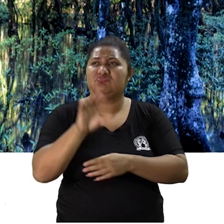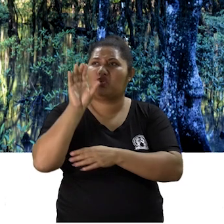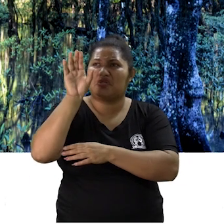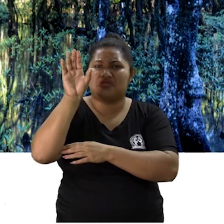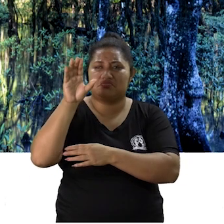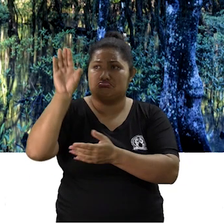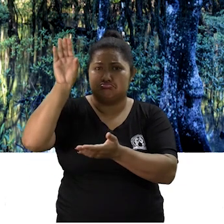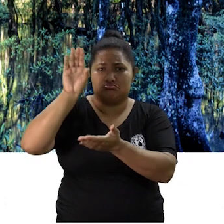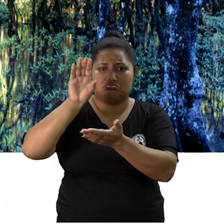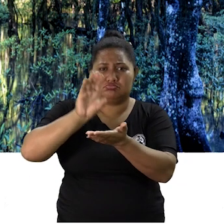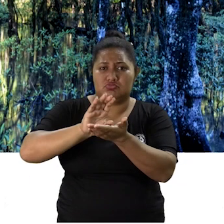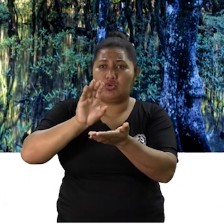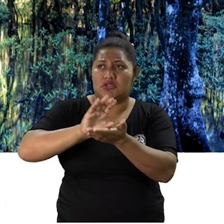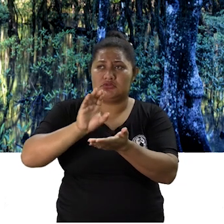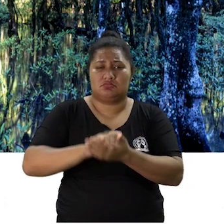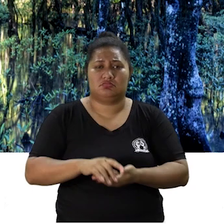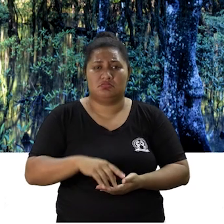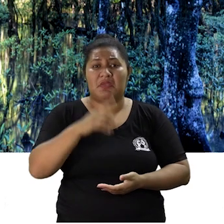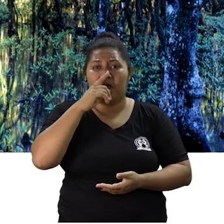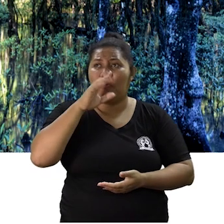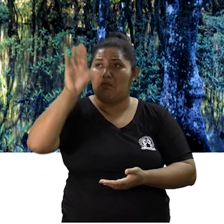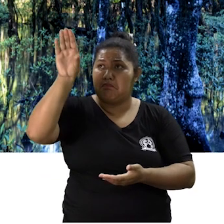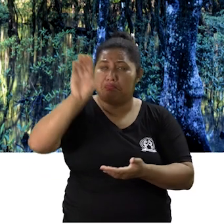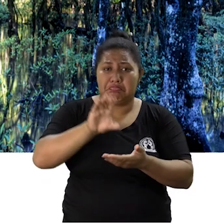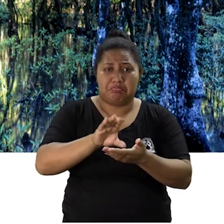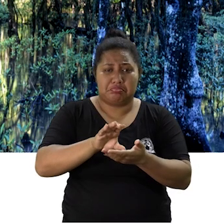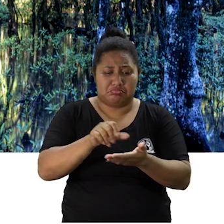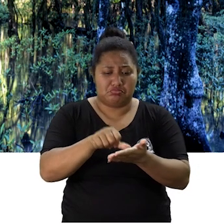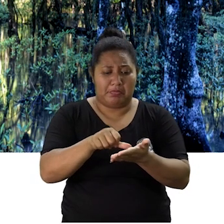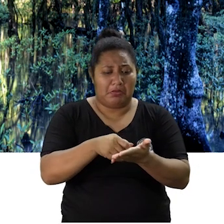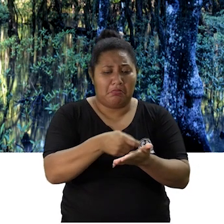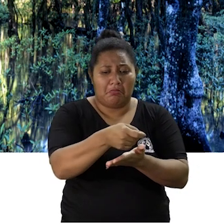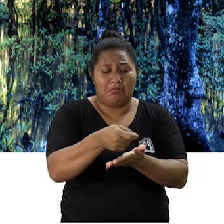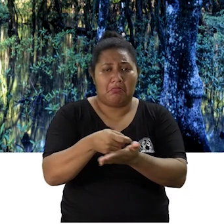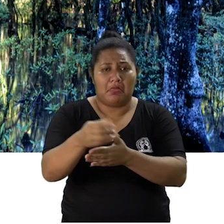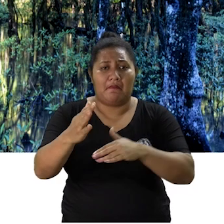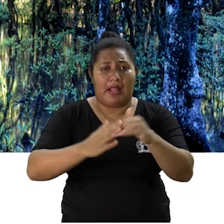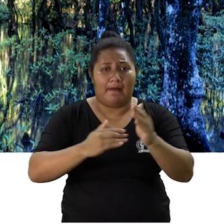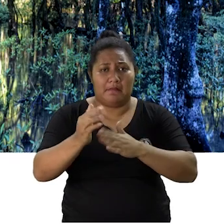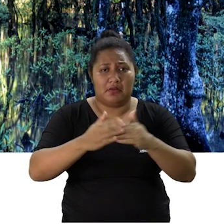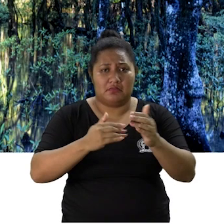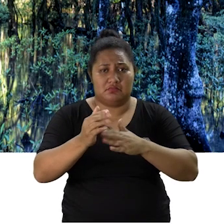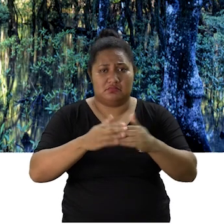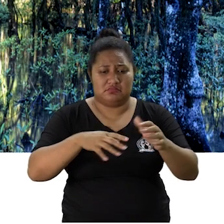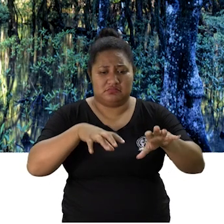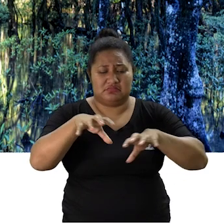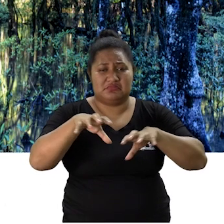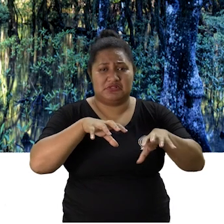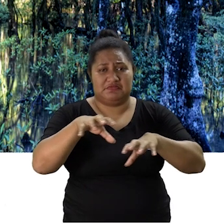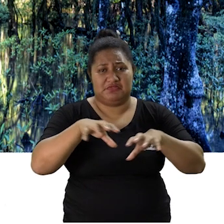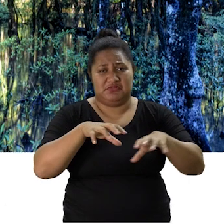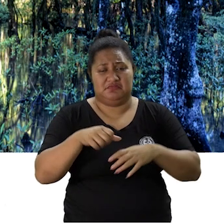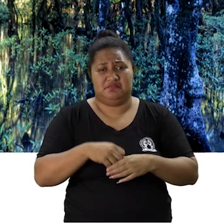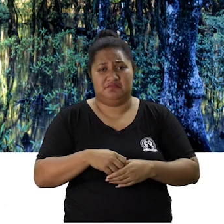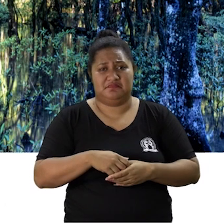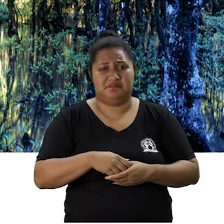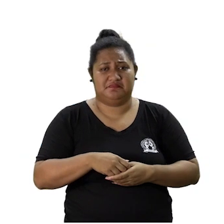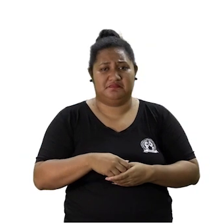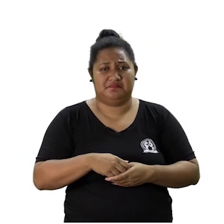donors. Ia po la tau ia lo mo mai na tatou tupe whangai oi ia fuafuanga.